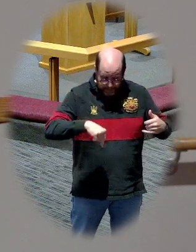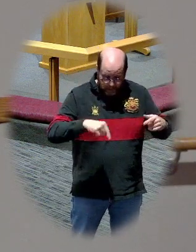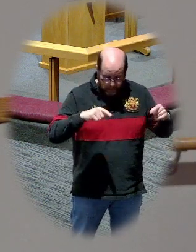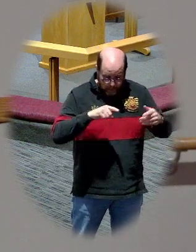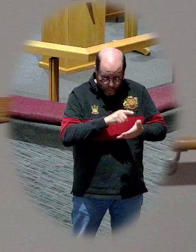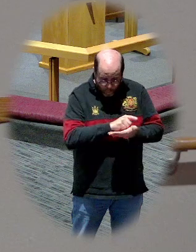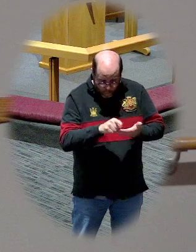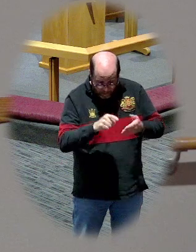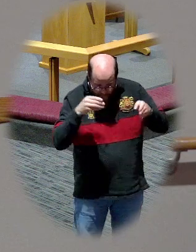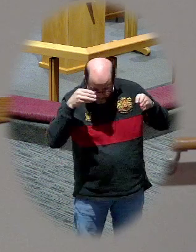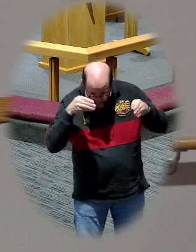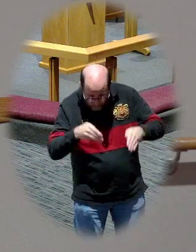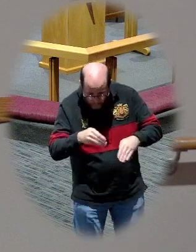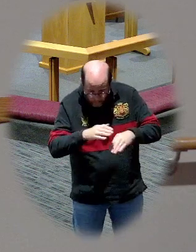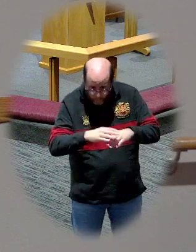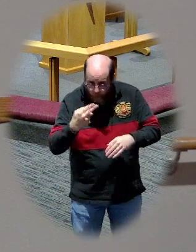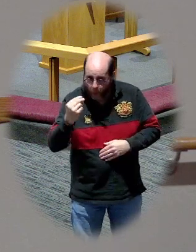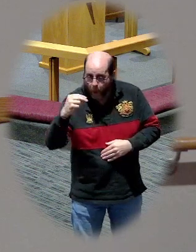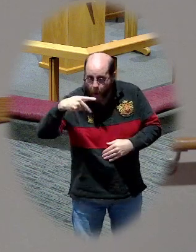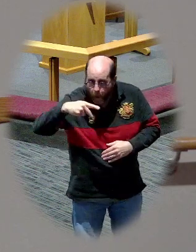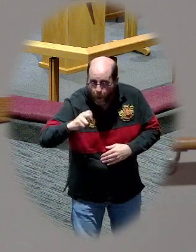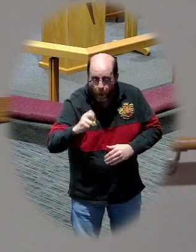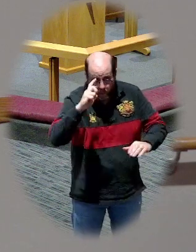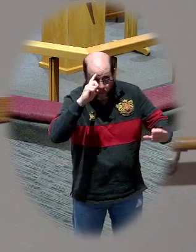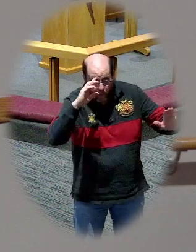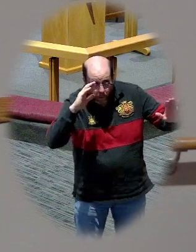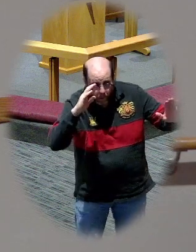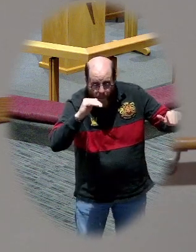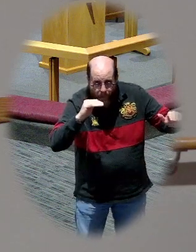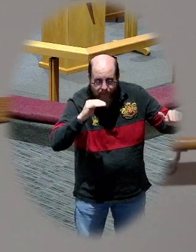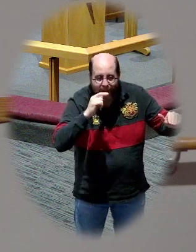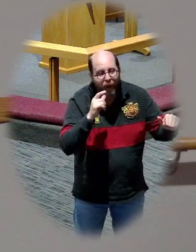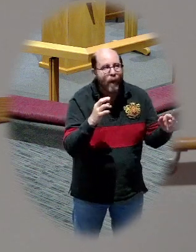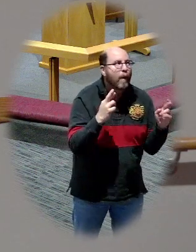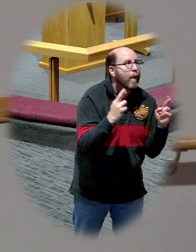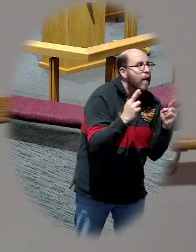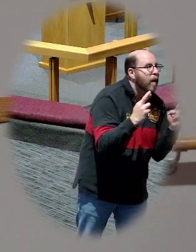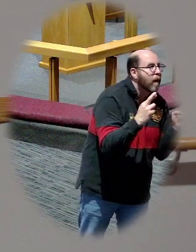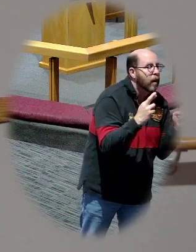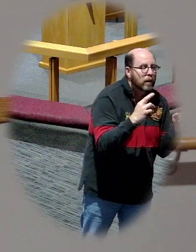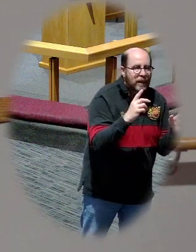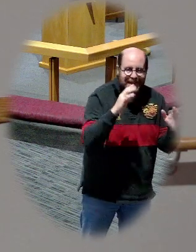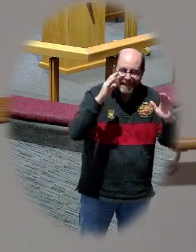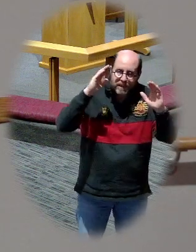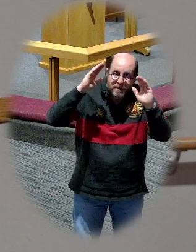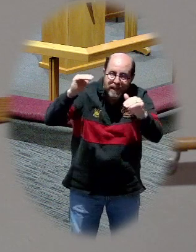hope rather than the expectation of what God has promised,